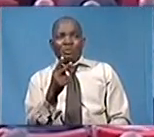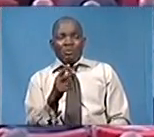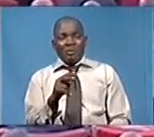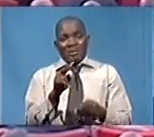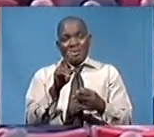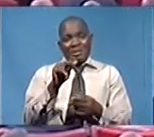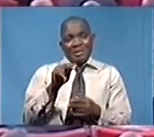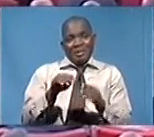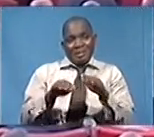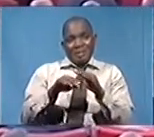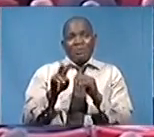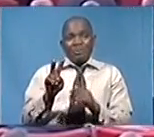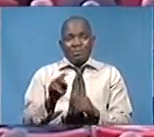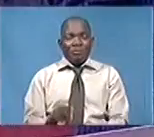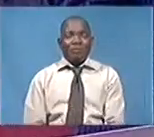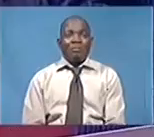32.